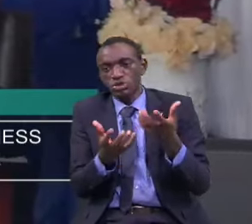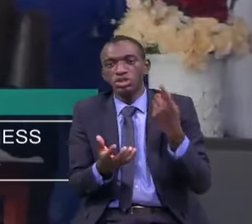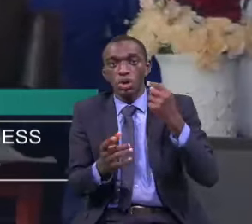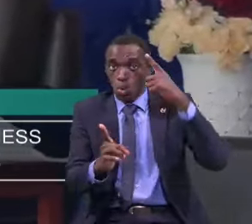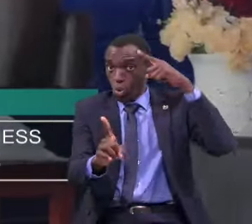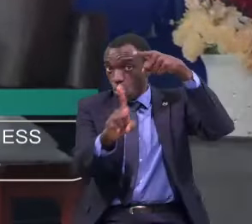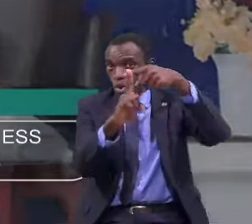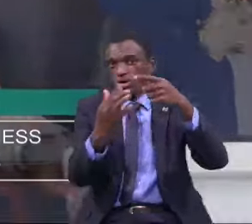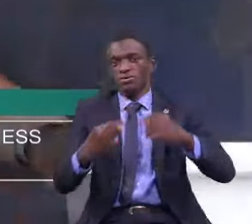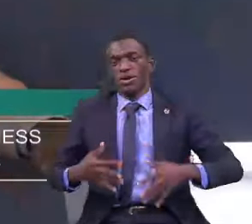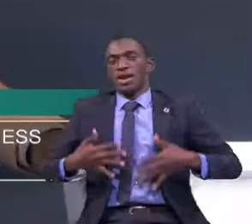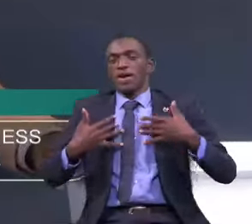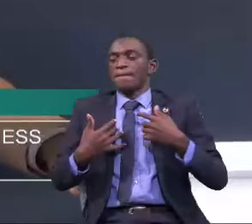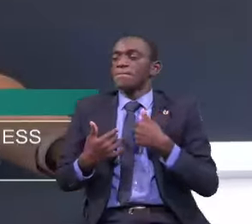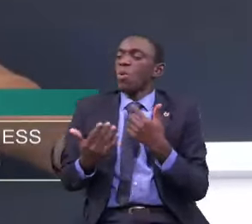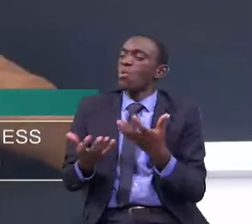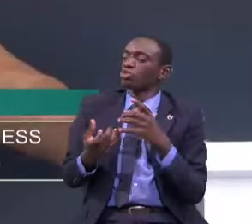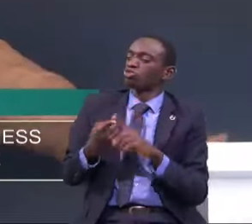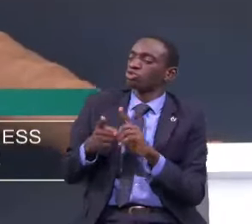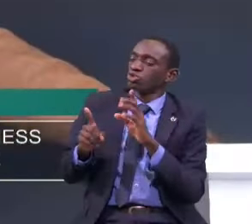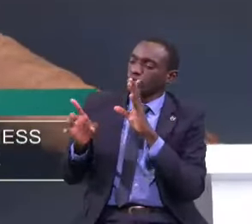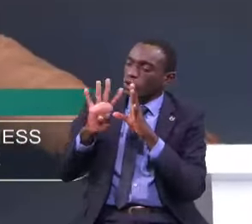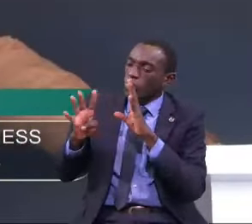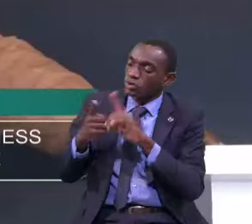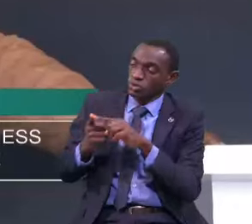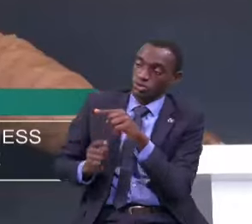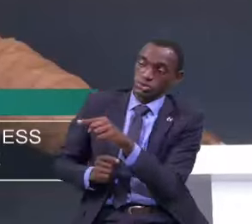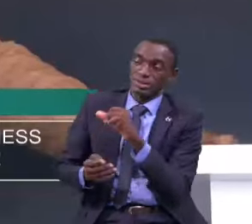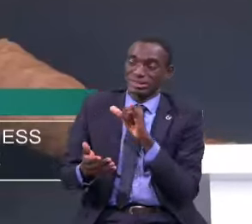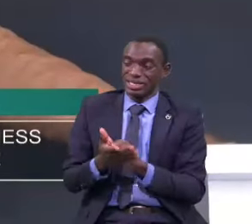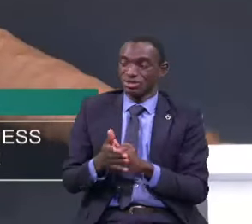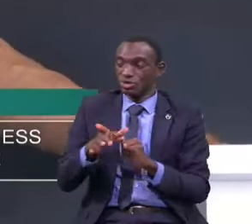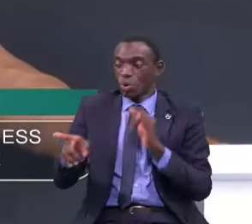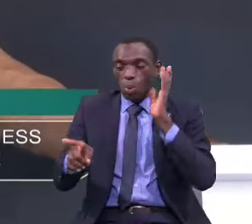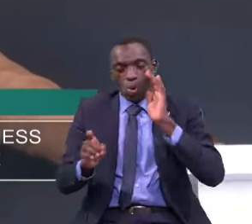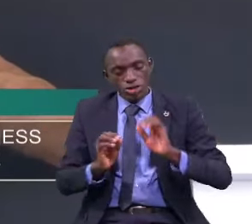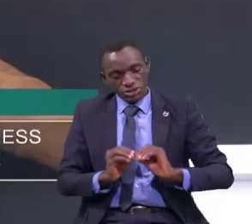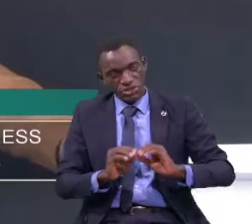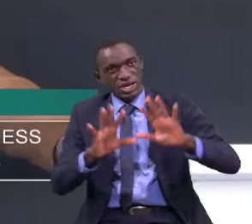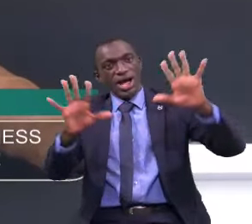I've been wanting to talk to you. That you will glow in life.